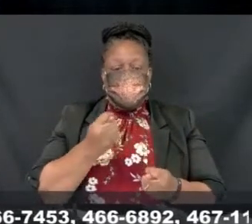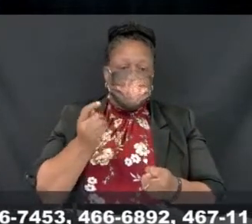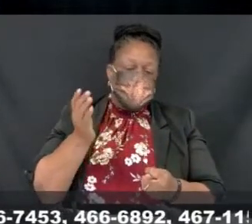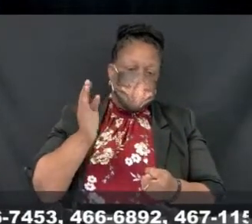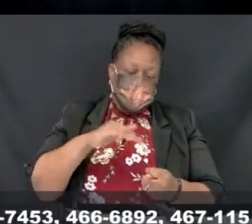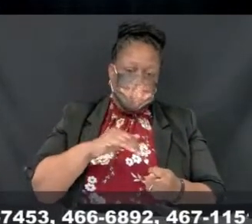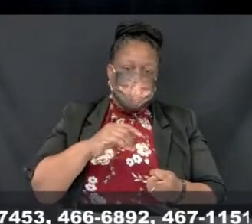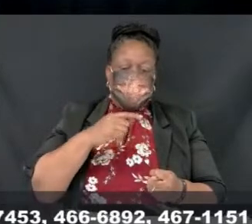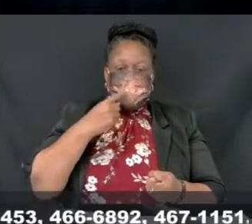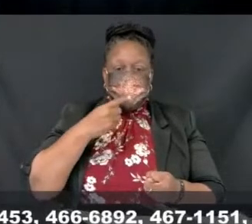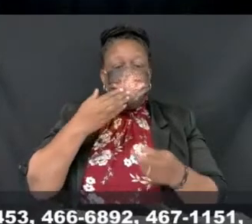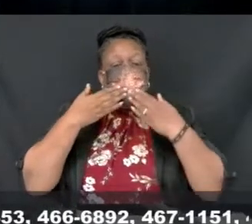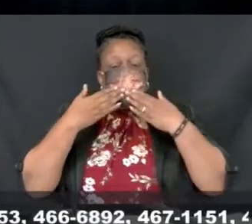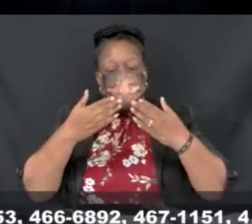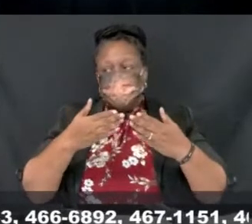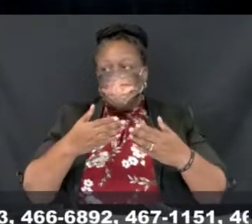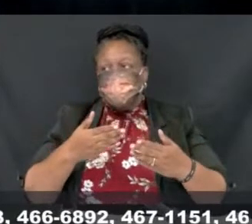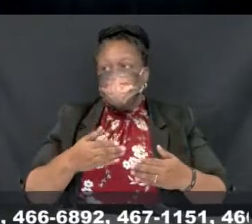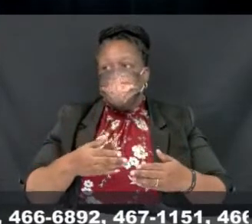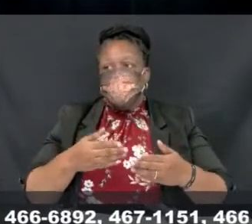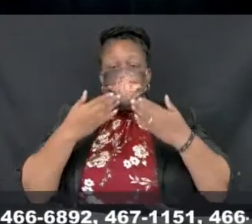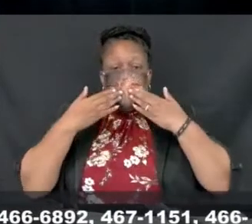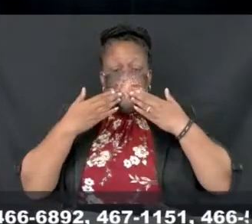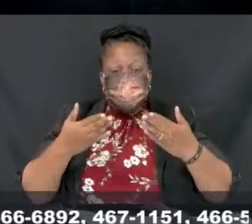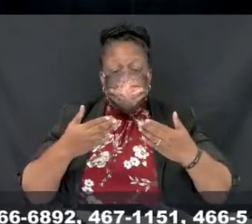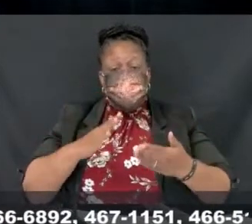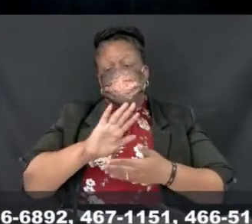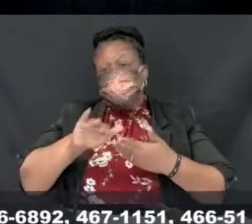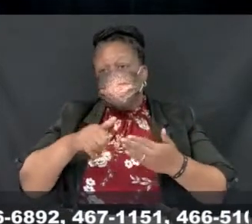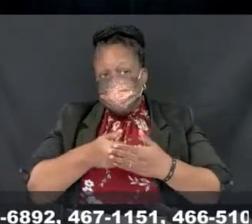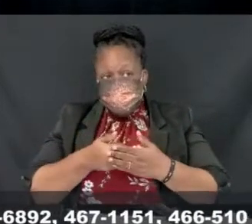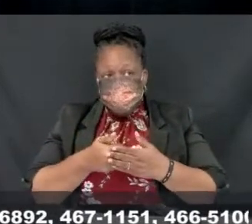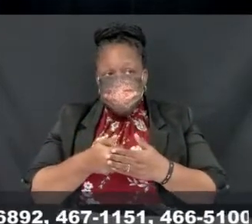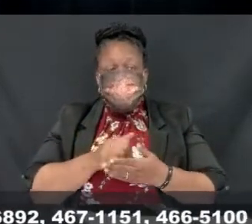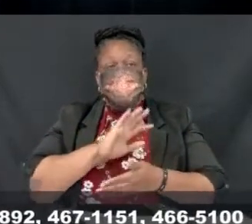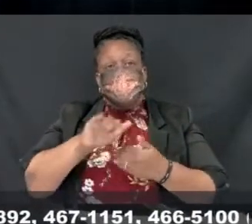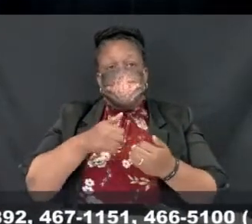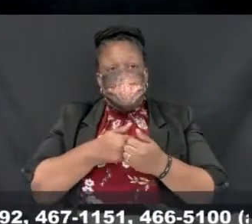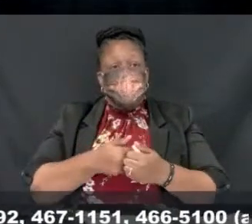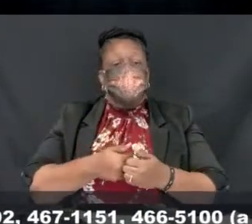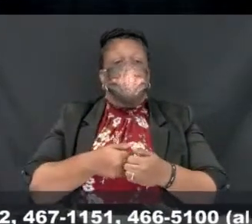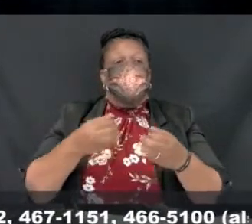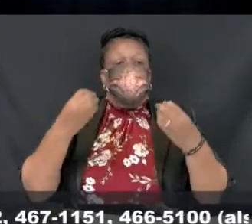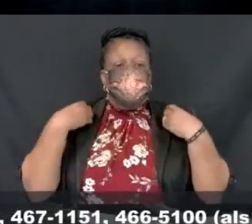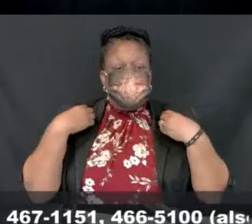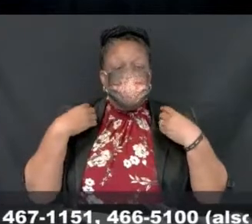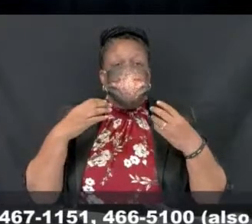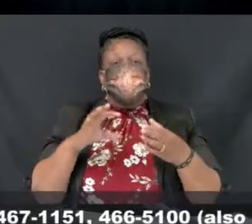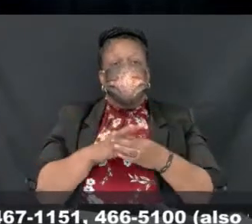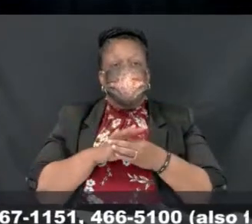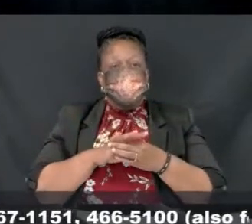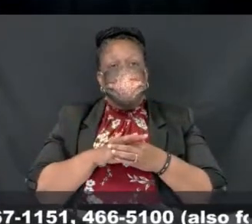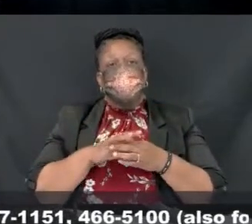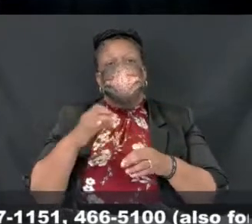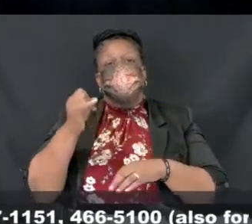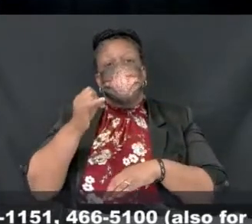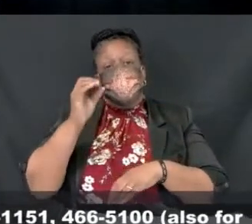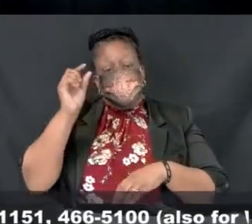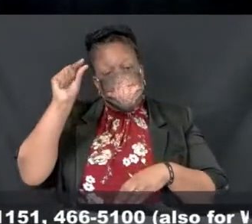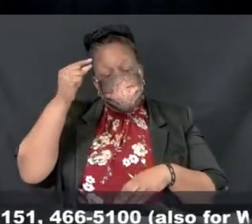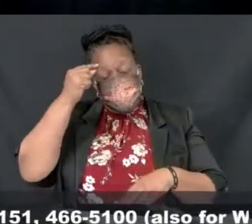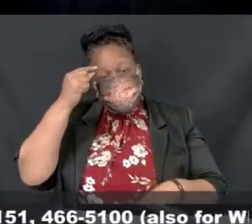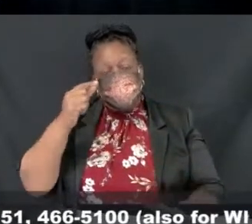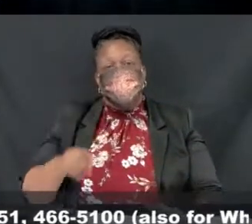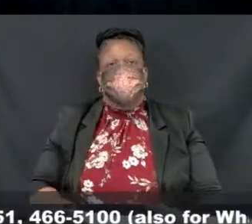to commend the cabinet, again, the astute leadership of the Prime Minister, accessible. We used to have to wake him up